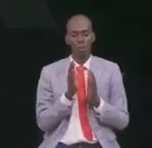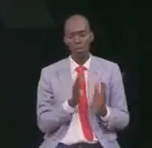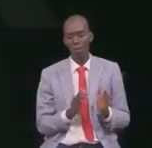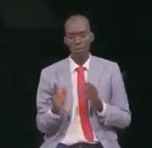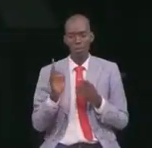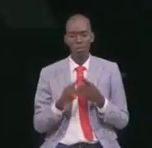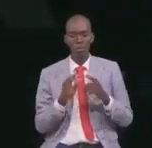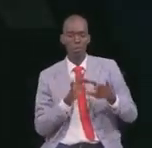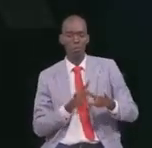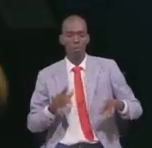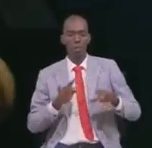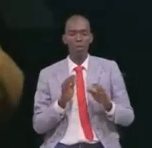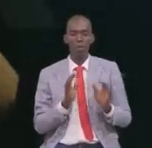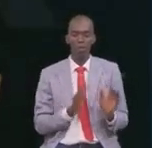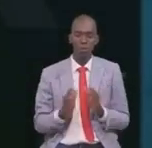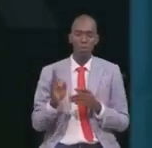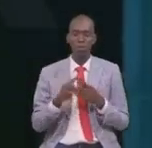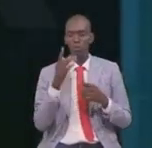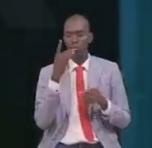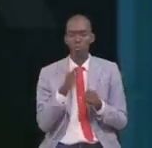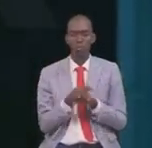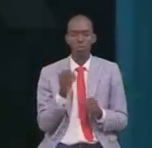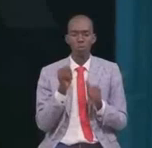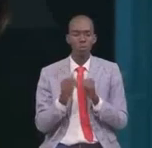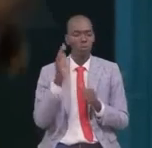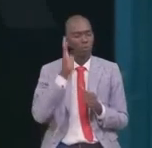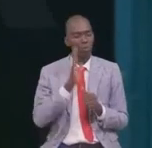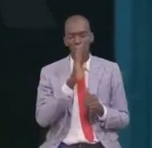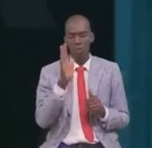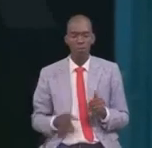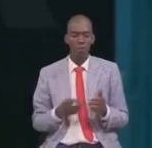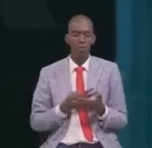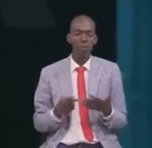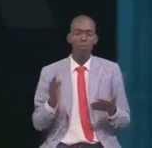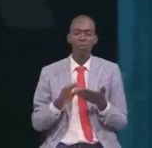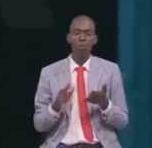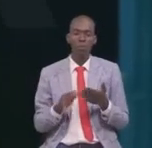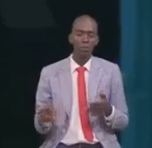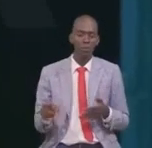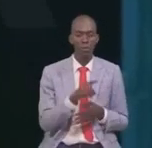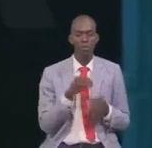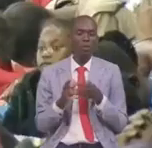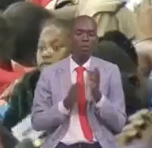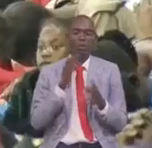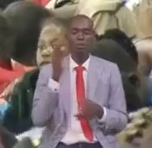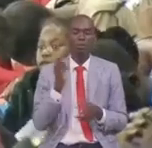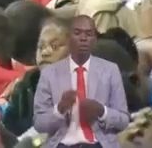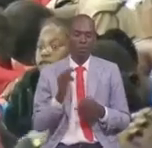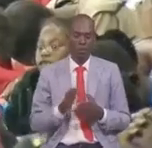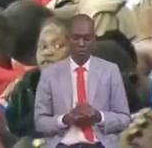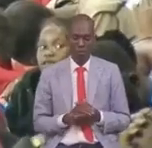mercy, according to your promise, which will never fail, forgive them in Jesus'